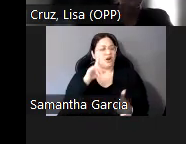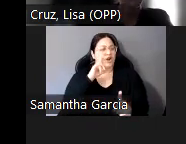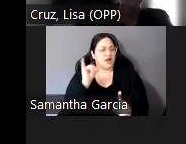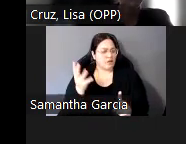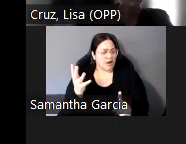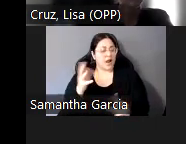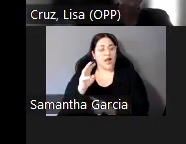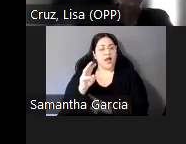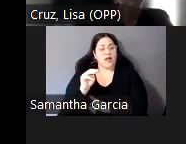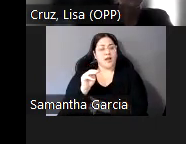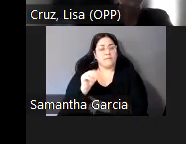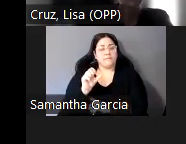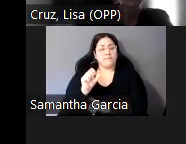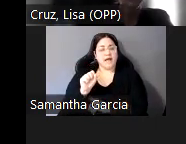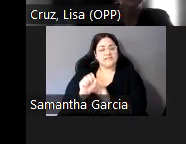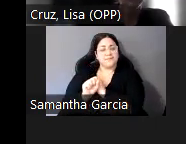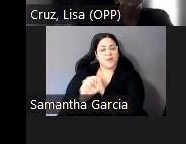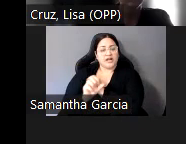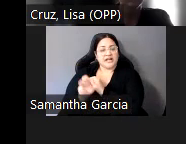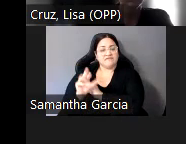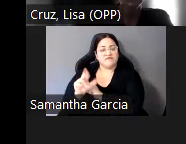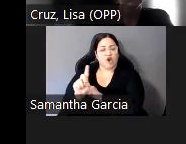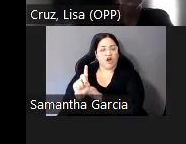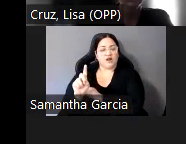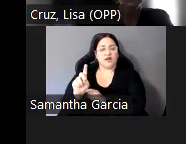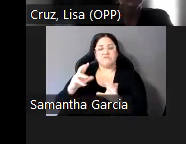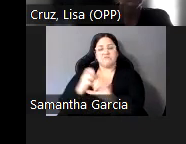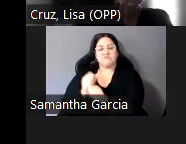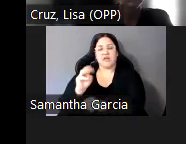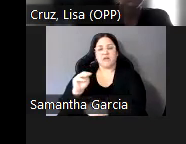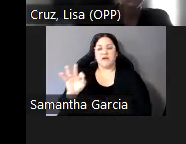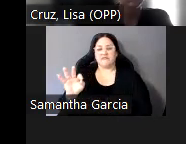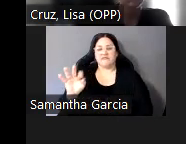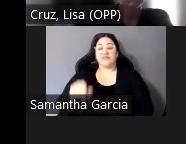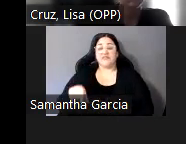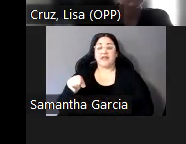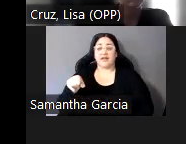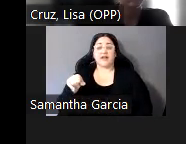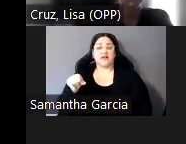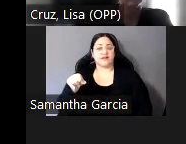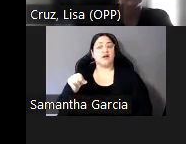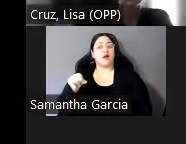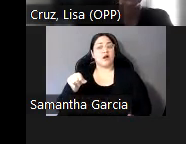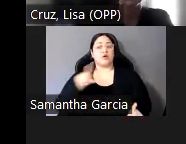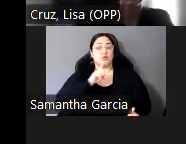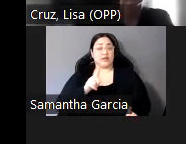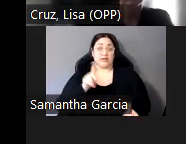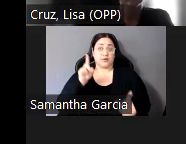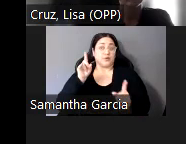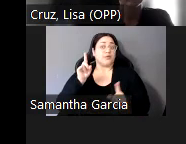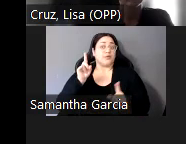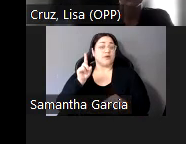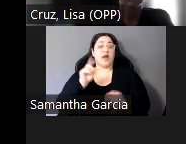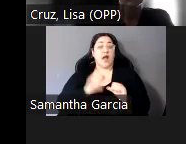of Canada, and it correlates to population density. So that's why people, see Ontario as having the highest fraud losses. It's because our population